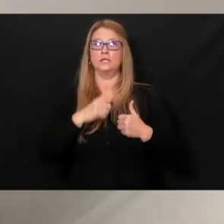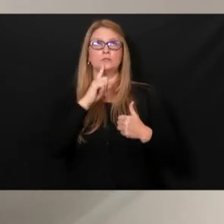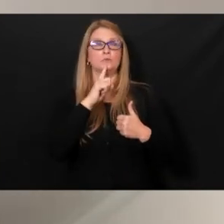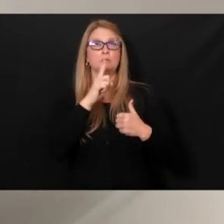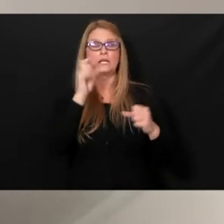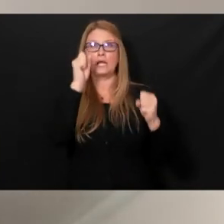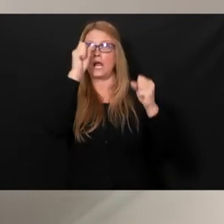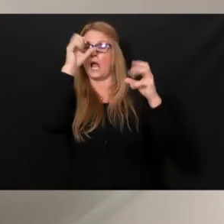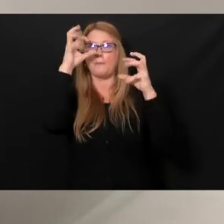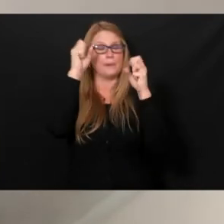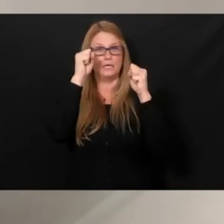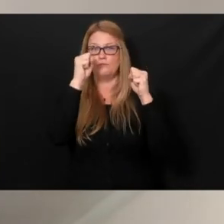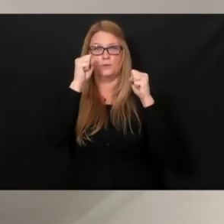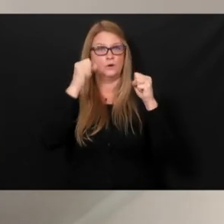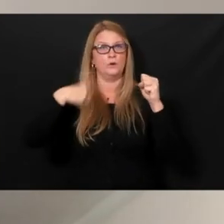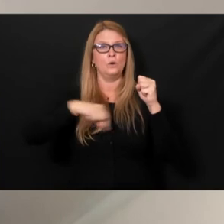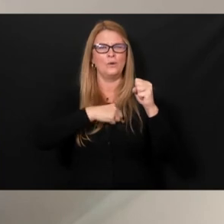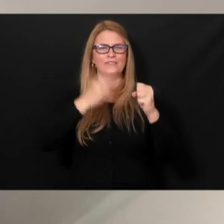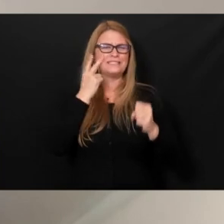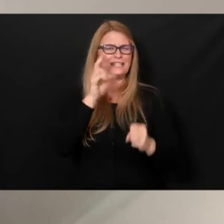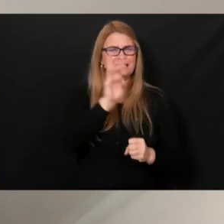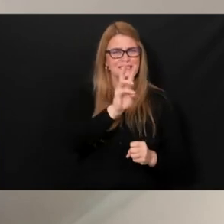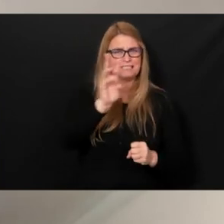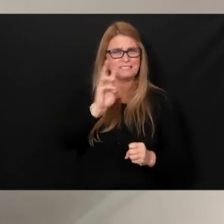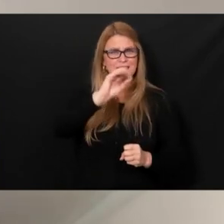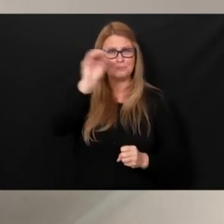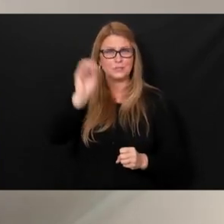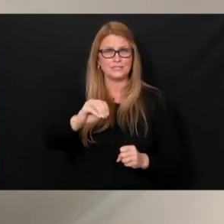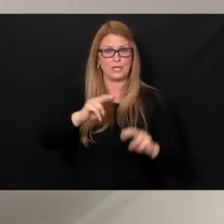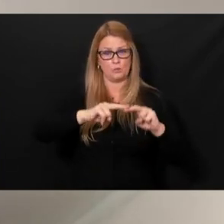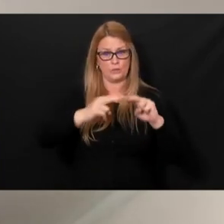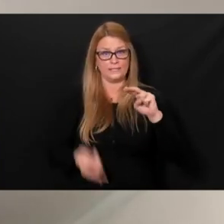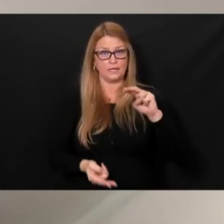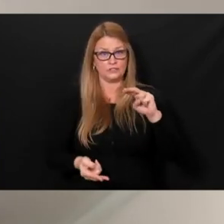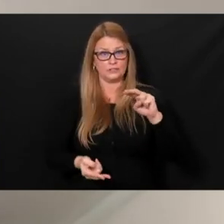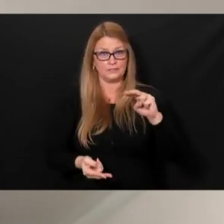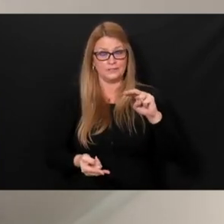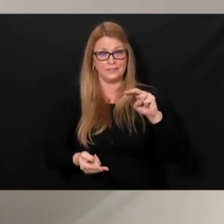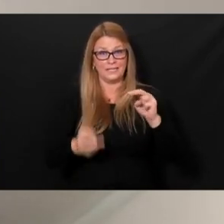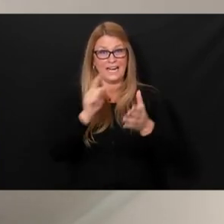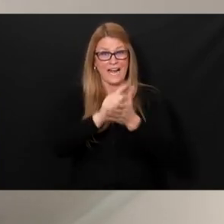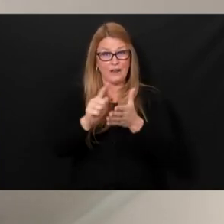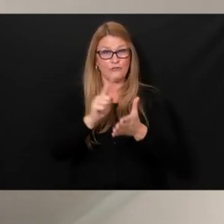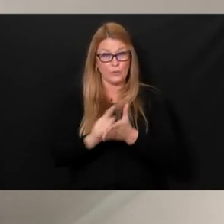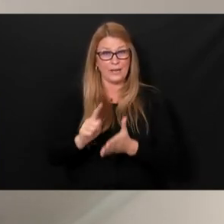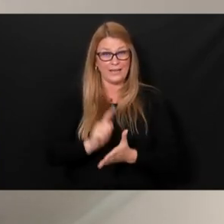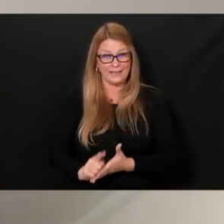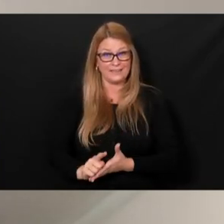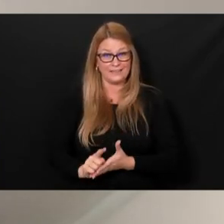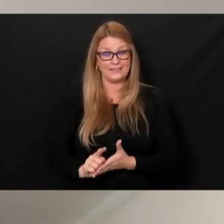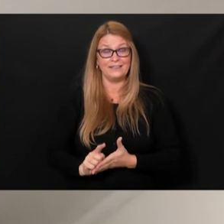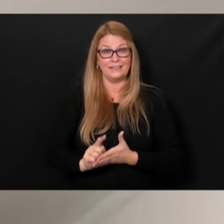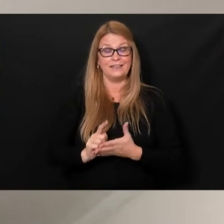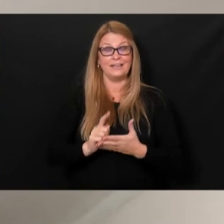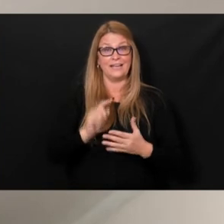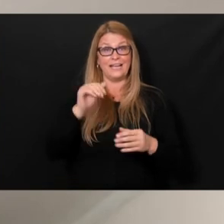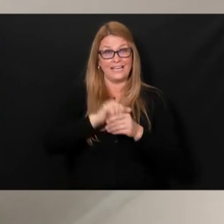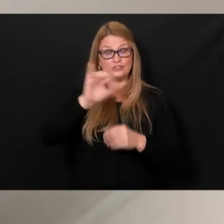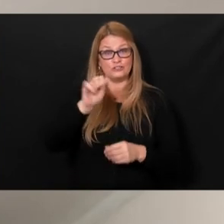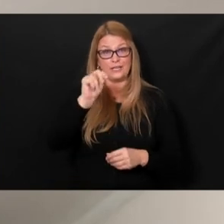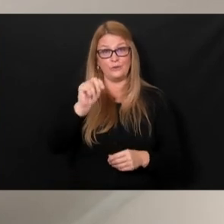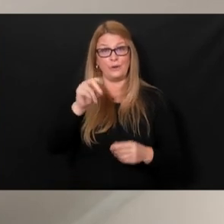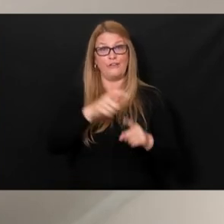extraordinary. We have seen a 66% reduction week to week through the first 5 weeks of January in deaths